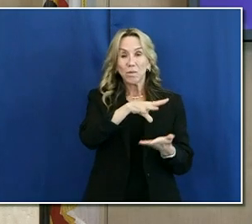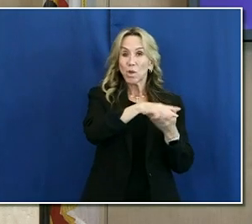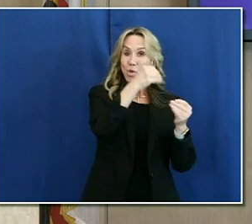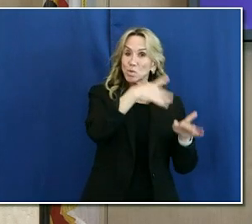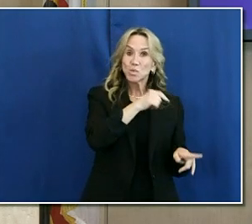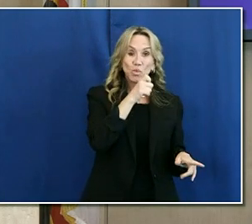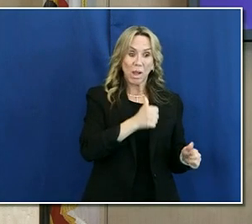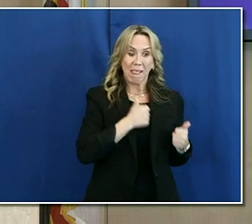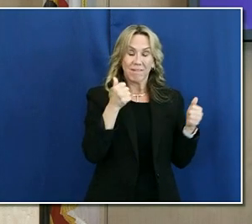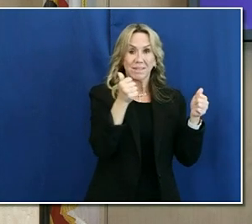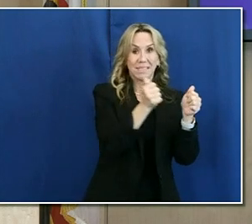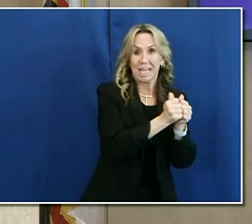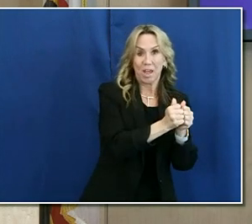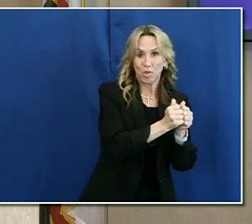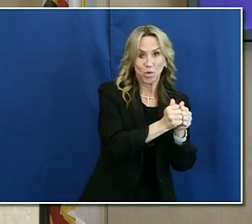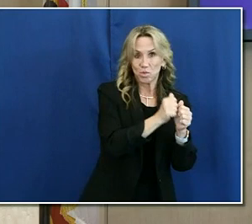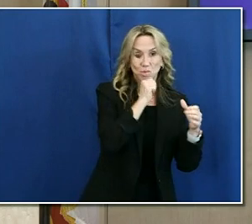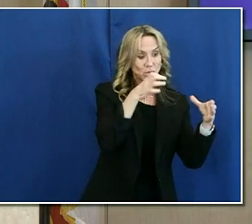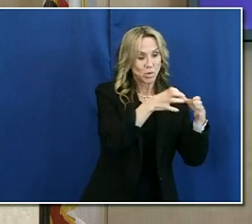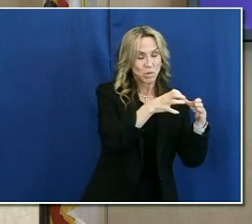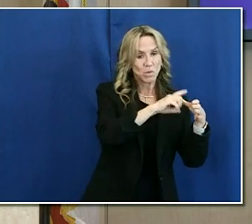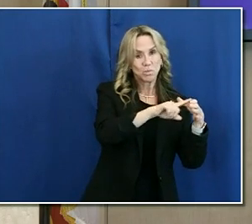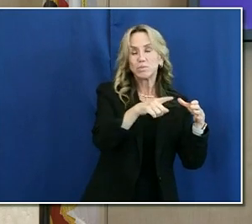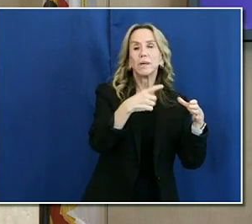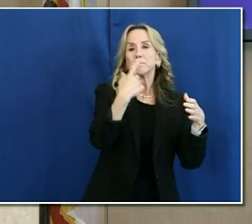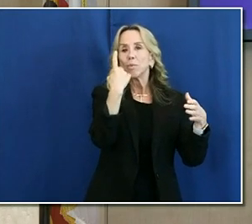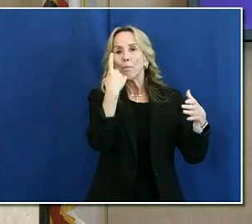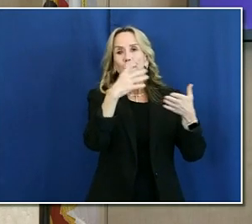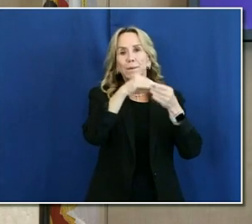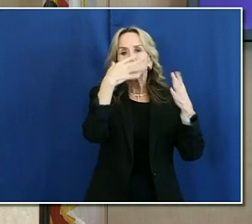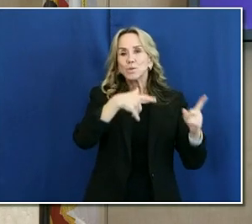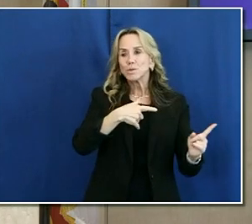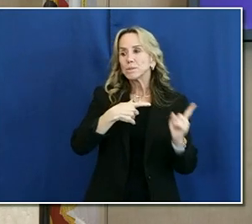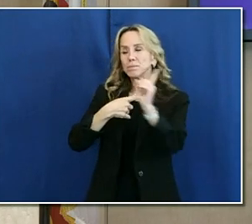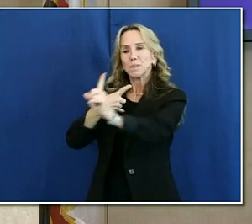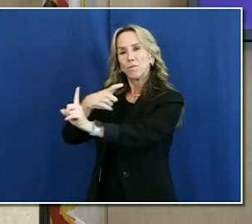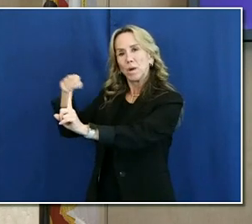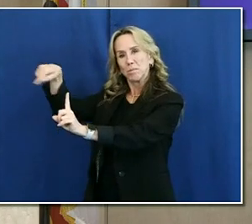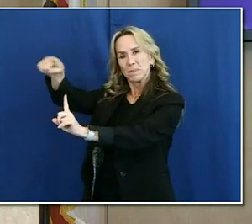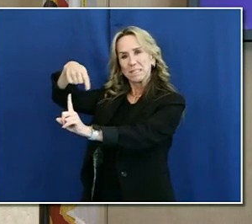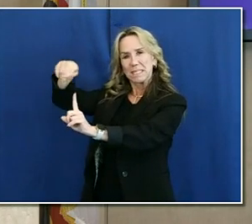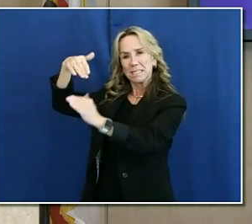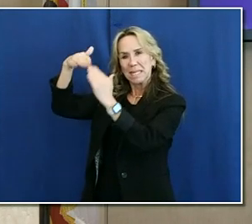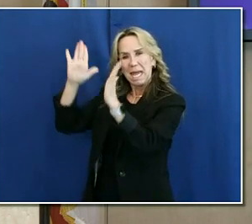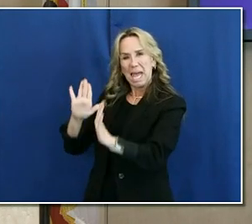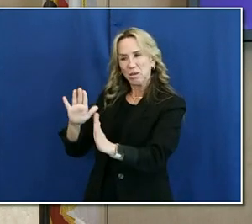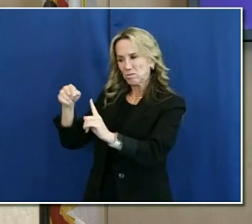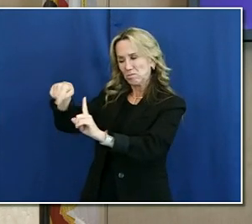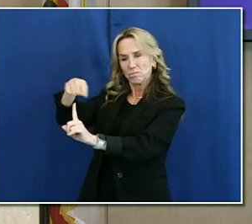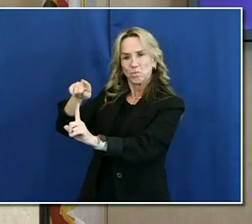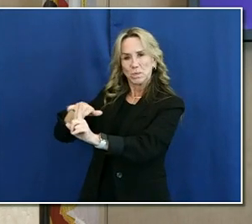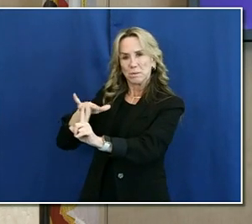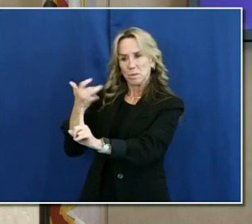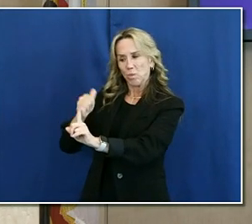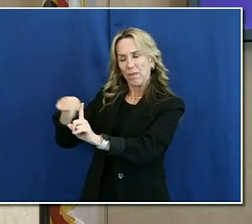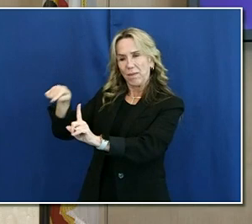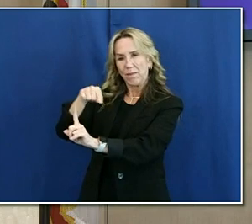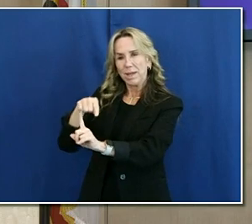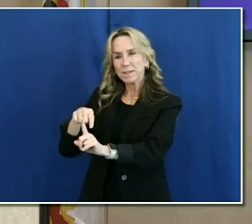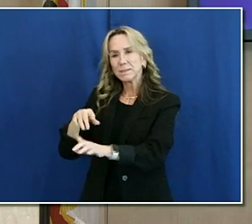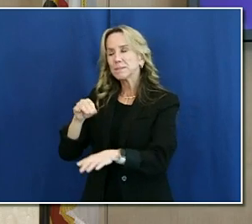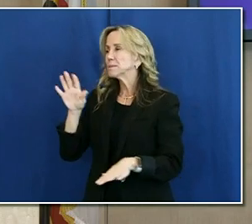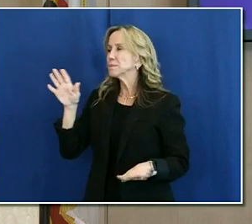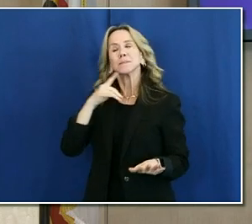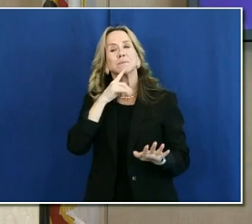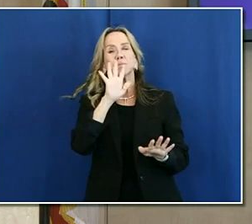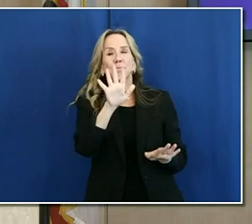room? In other words, does a dorm room constitute a household for the purposes of defining an outbreak? Okay. Brandon, go ahead. Let's do all your questions because some of them, maybe they can all be